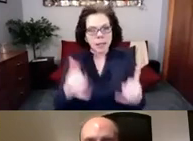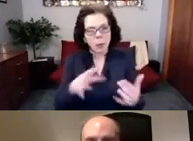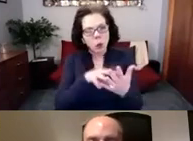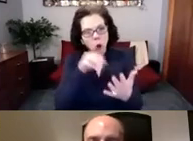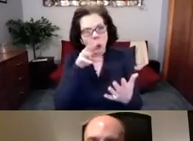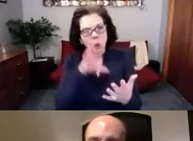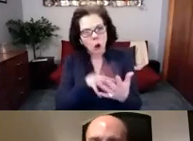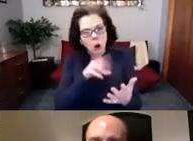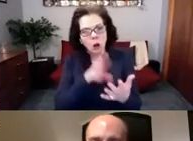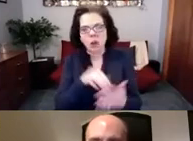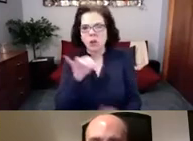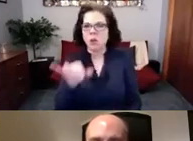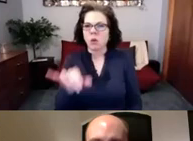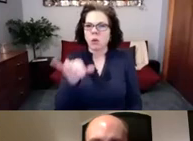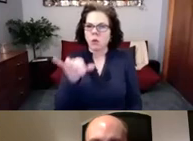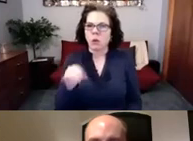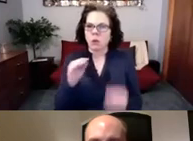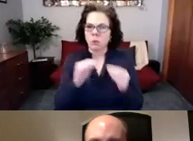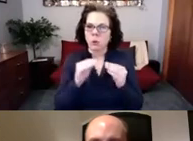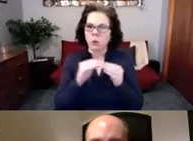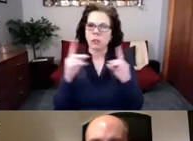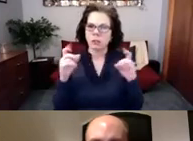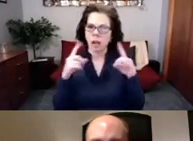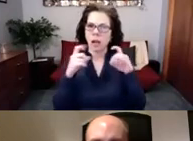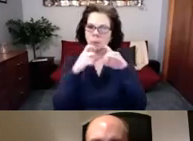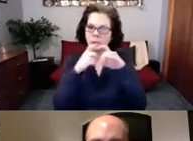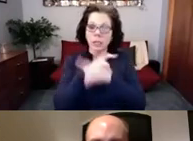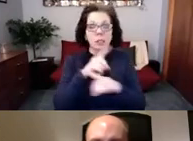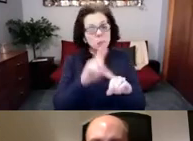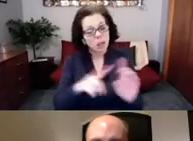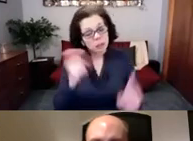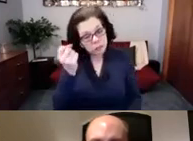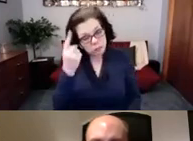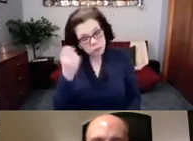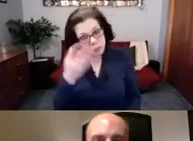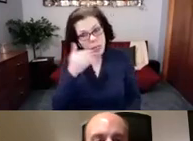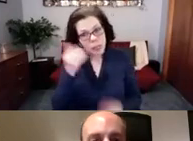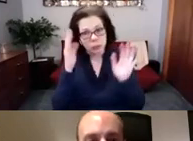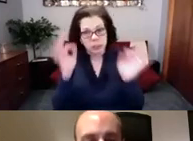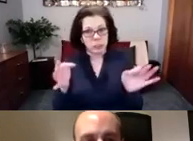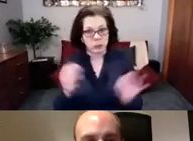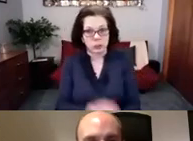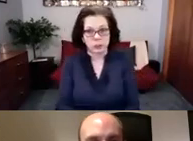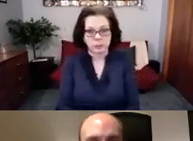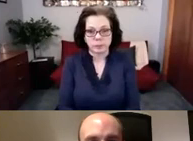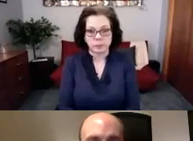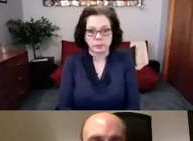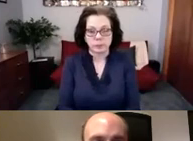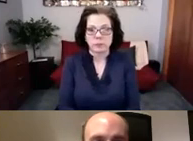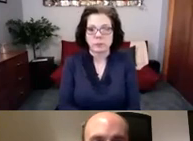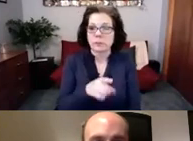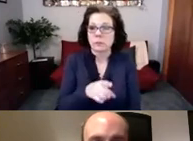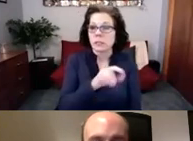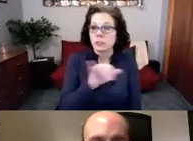more complicated process, but it is a process that allows us to get to a better decision. And just to let families know how to get to